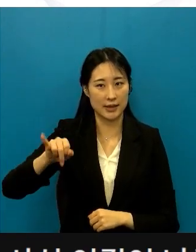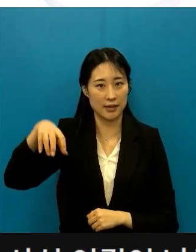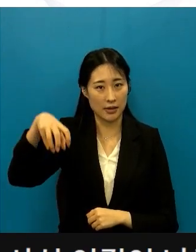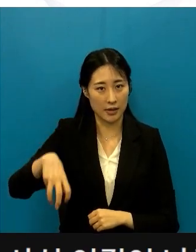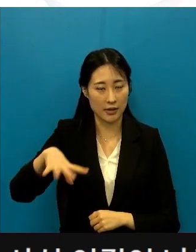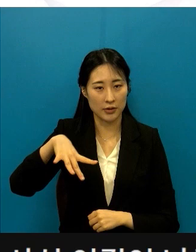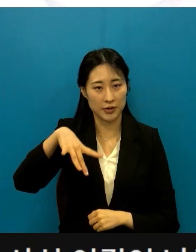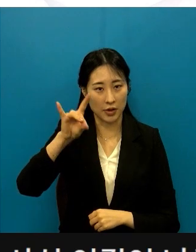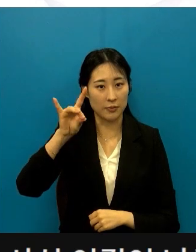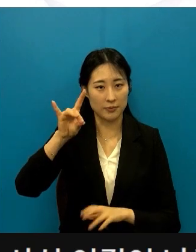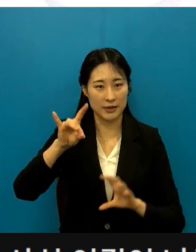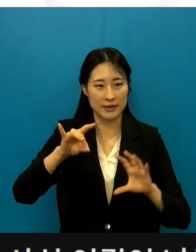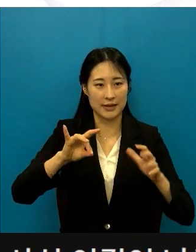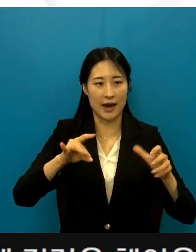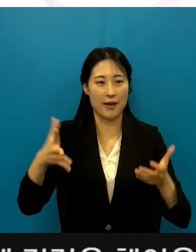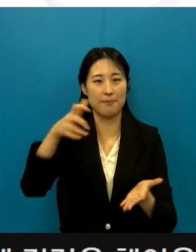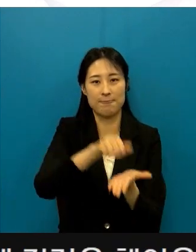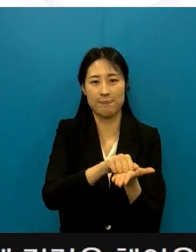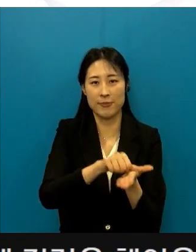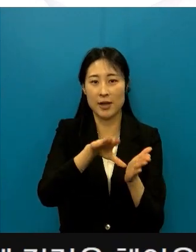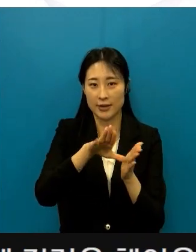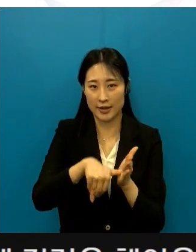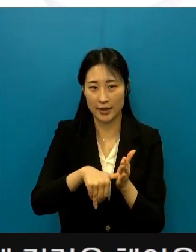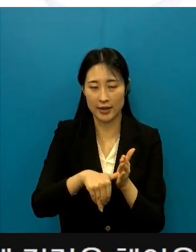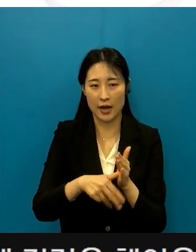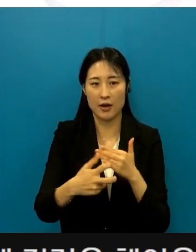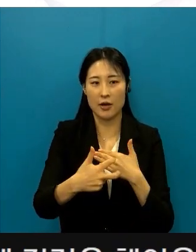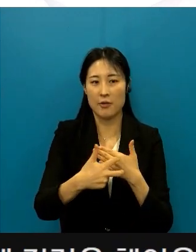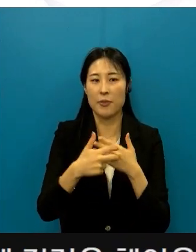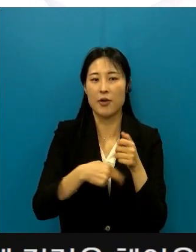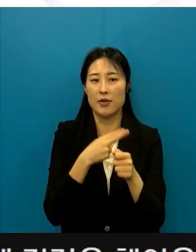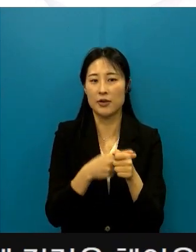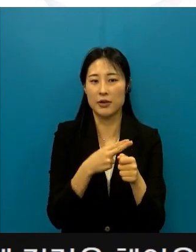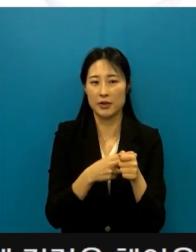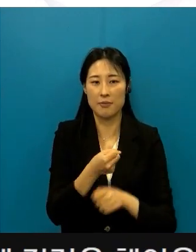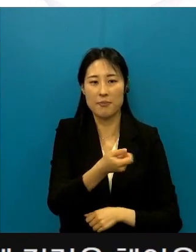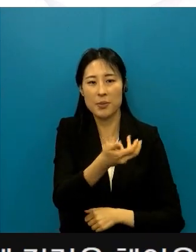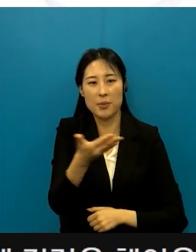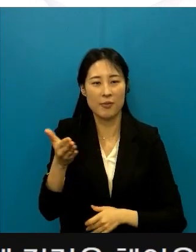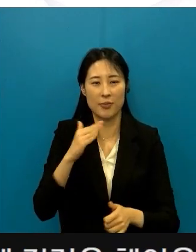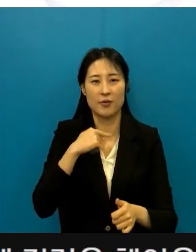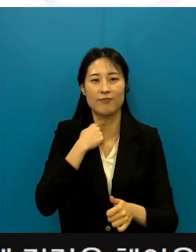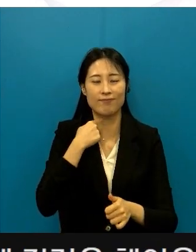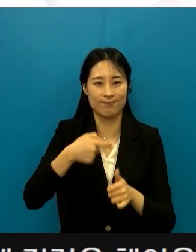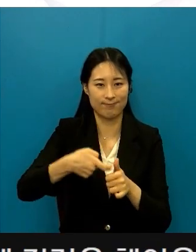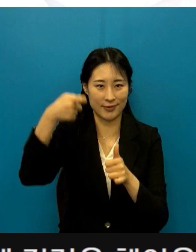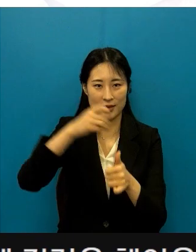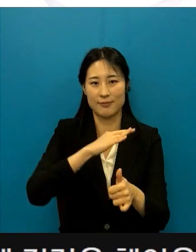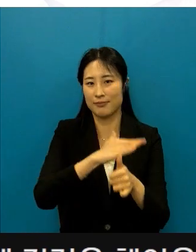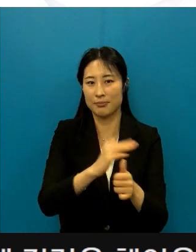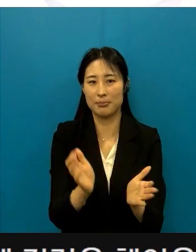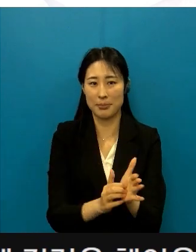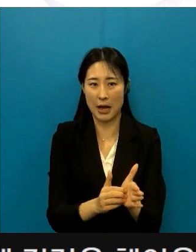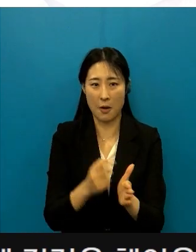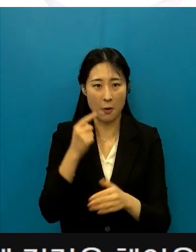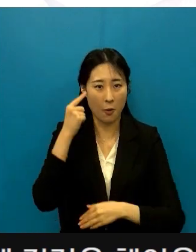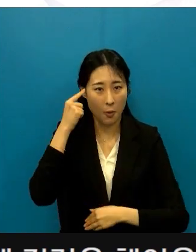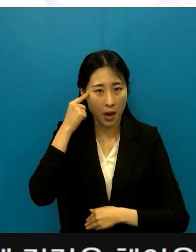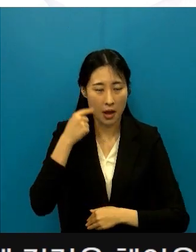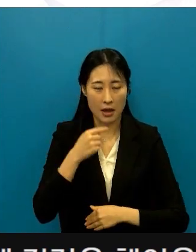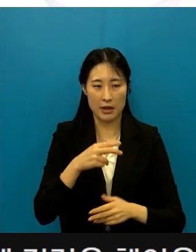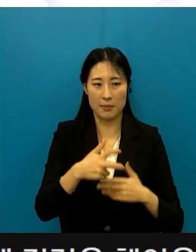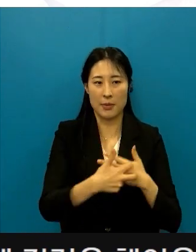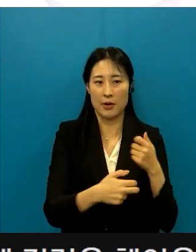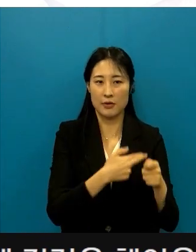give up their list of patients. So a lot of physicians in the Netherlands during the Nazi